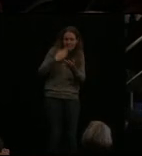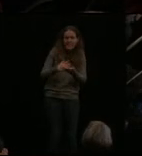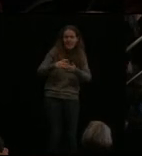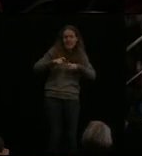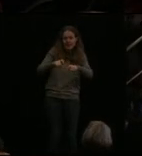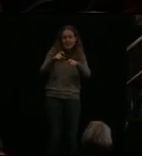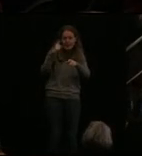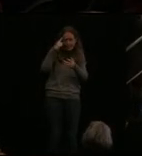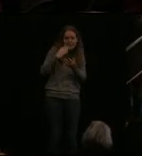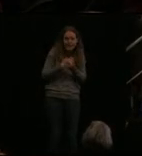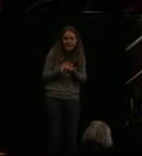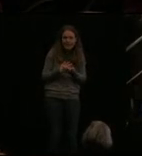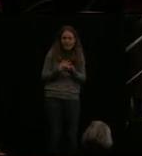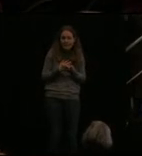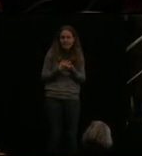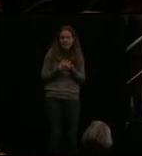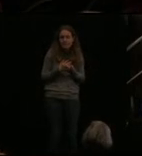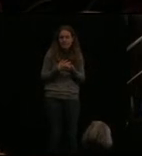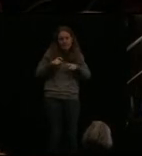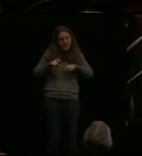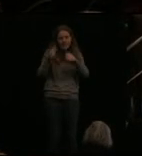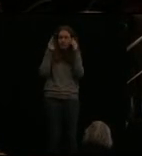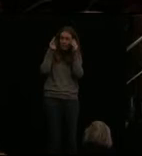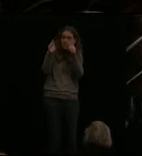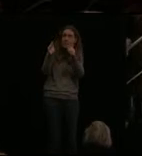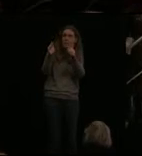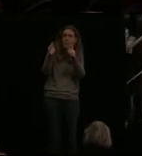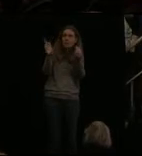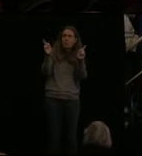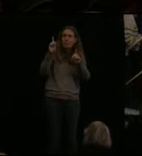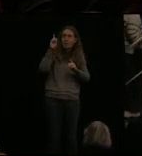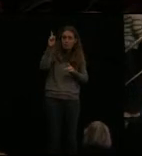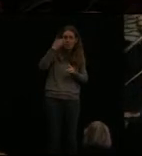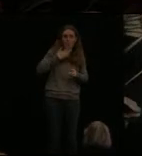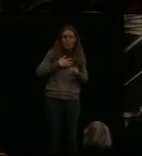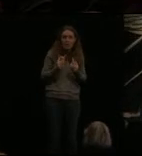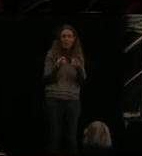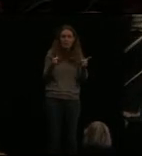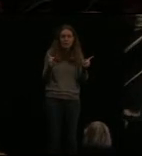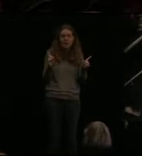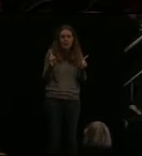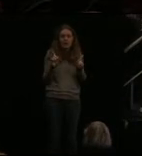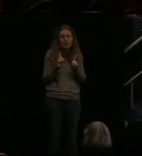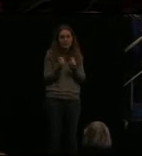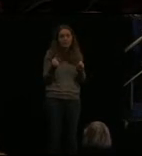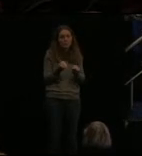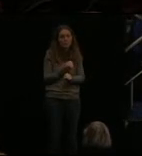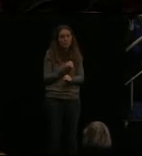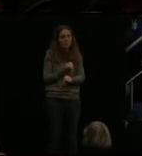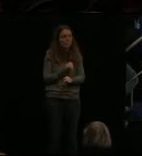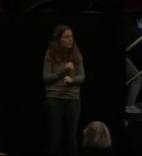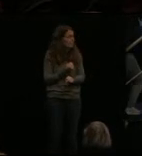believing. Let's keep focused on what God would have us to do.